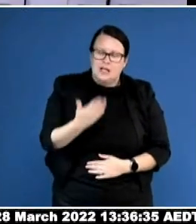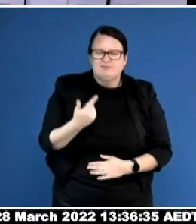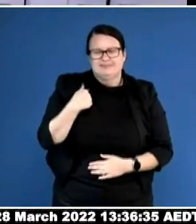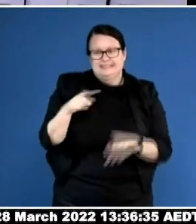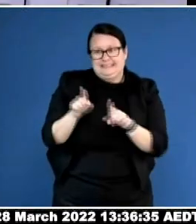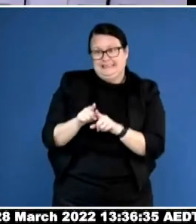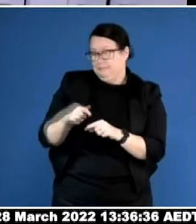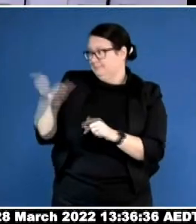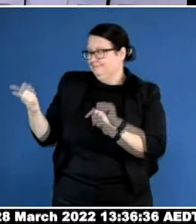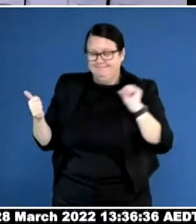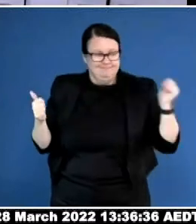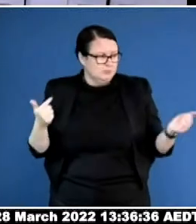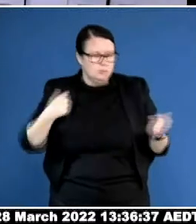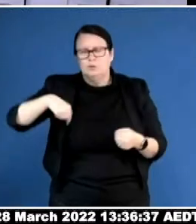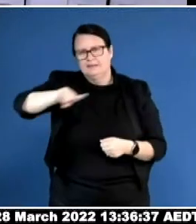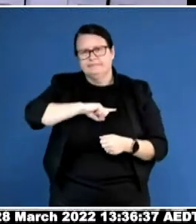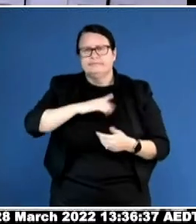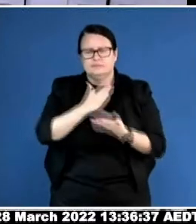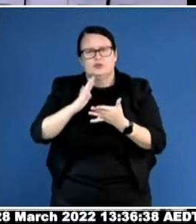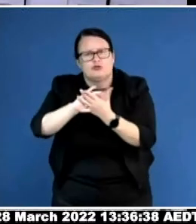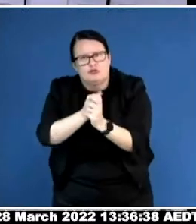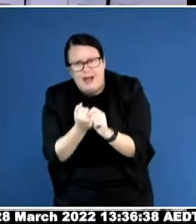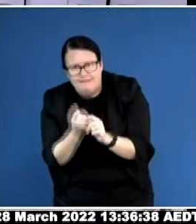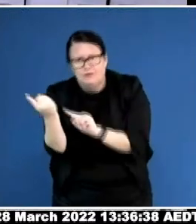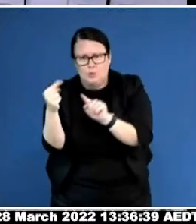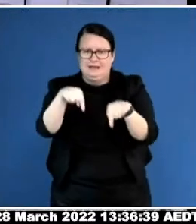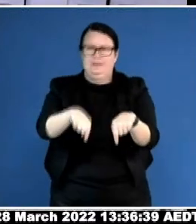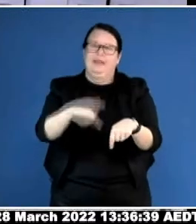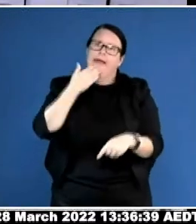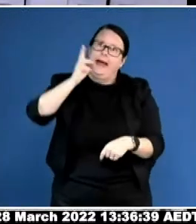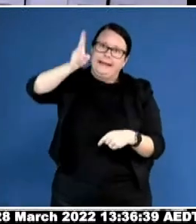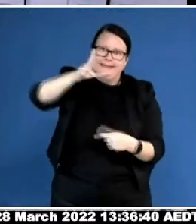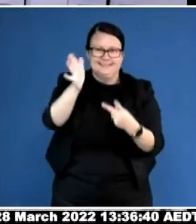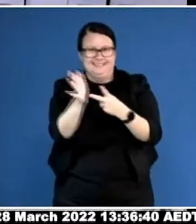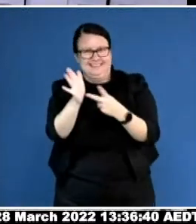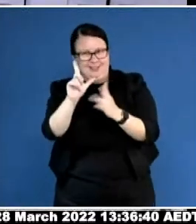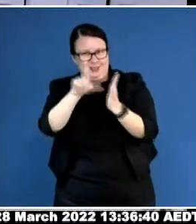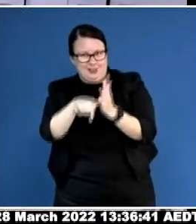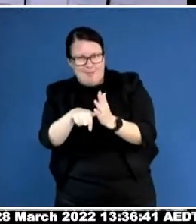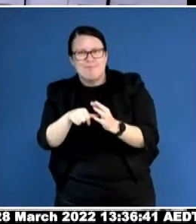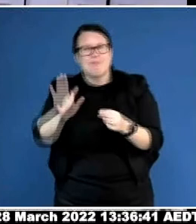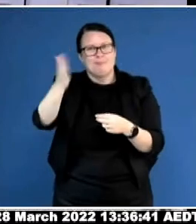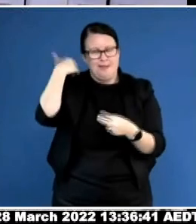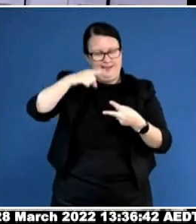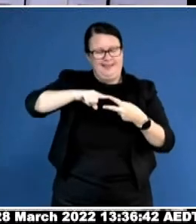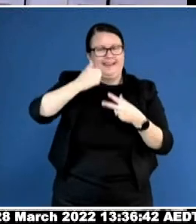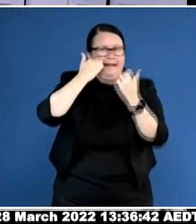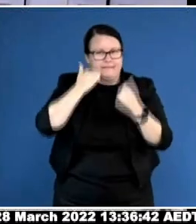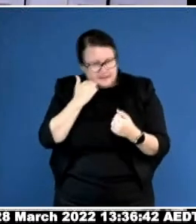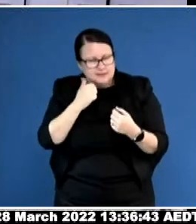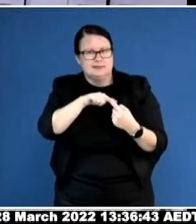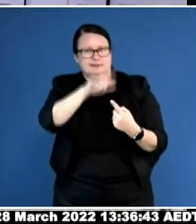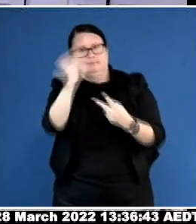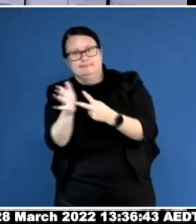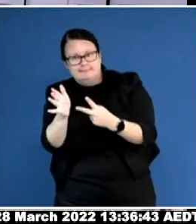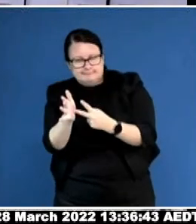very grateful to you for coming in, and thank you again for coming to the Royal Commission, because of course you've given evidence before, and as